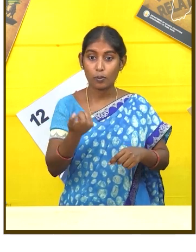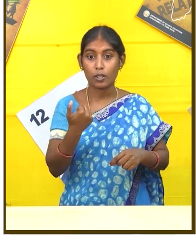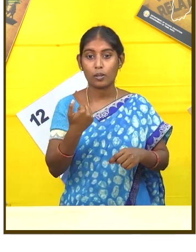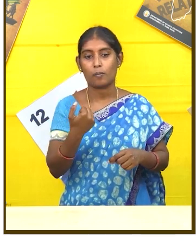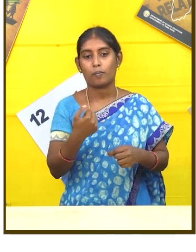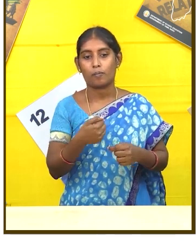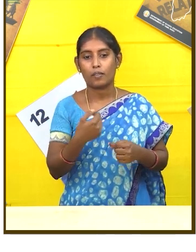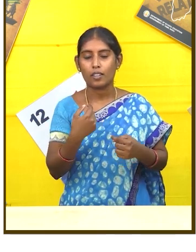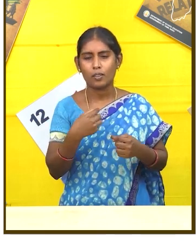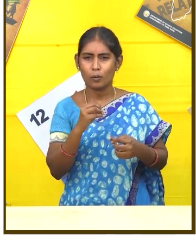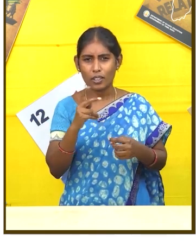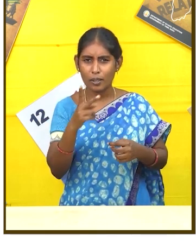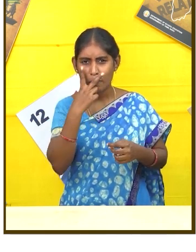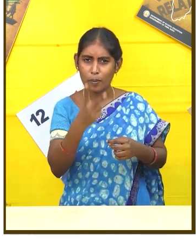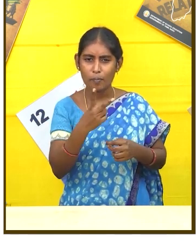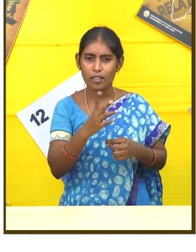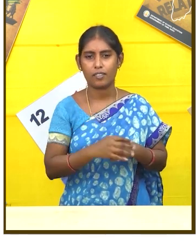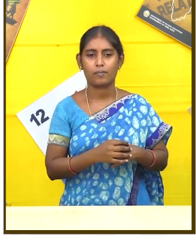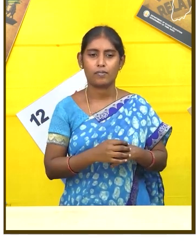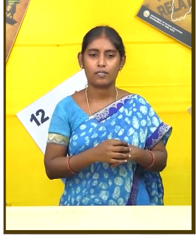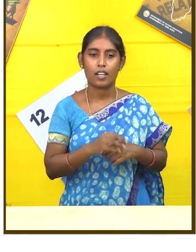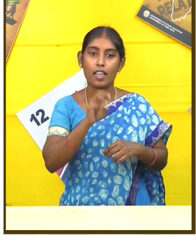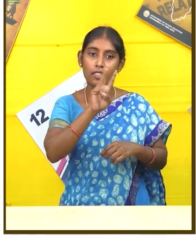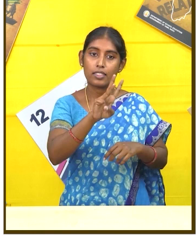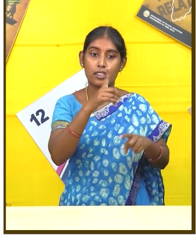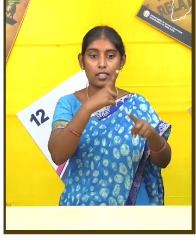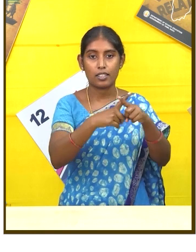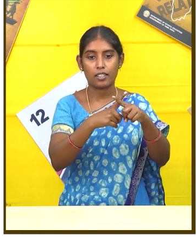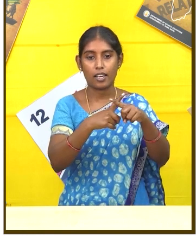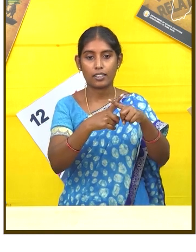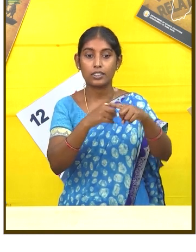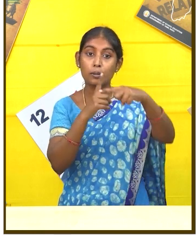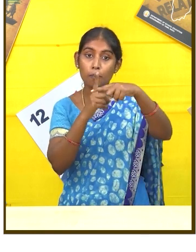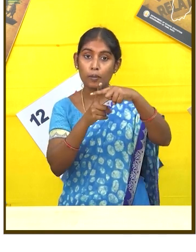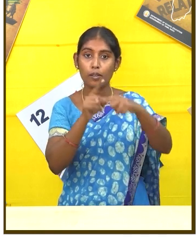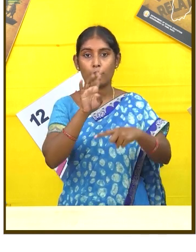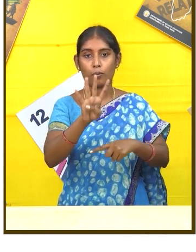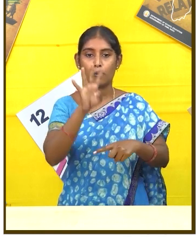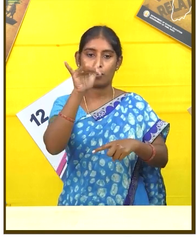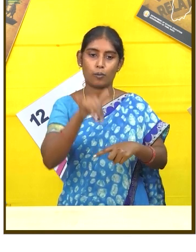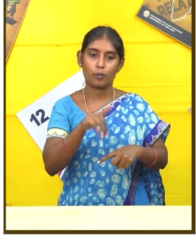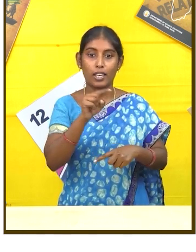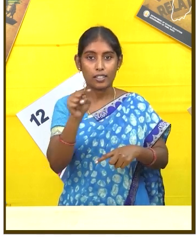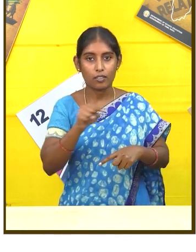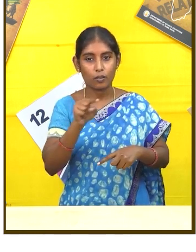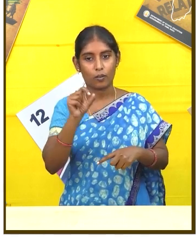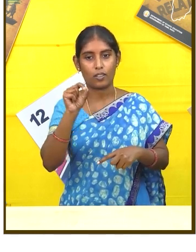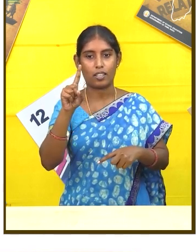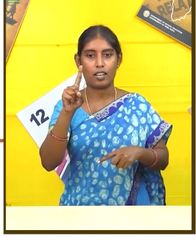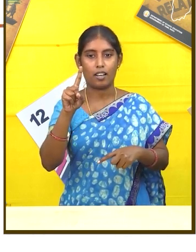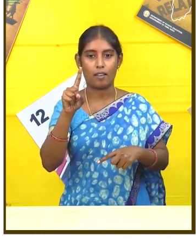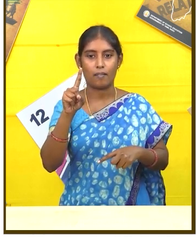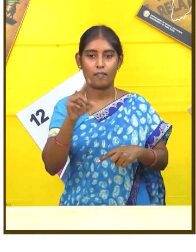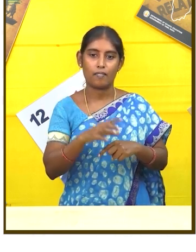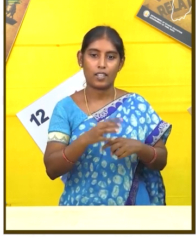the equation 5 as it is. Let's do that. 3x plus 4y equal to 11 is the